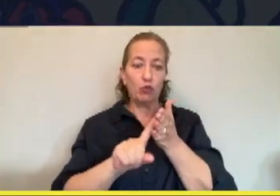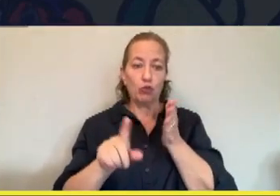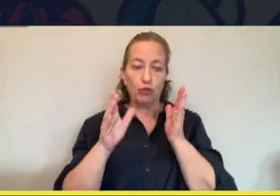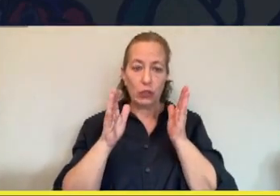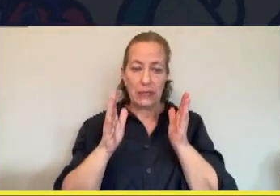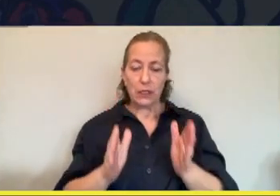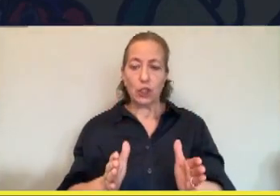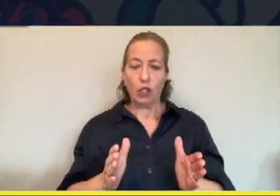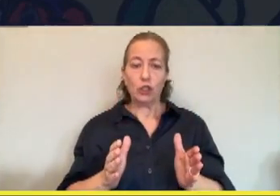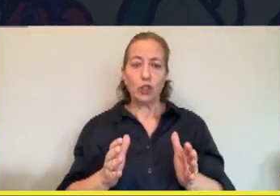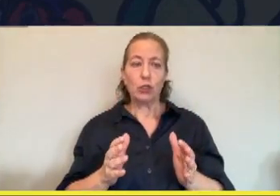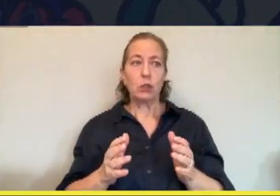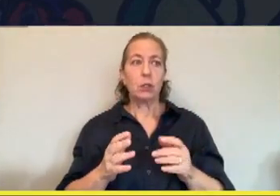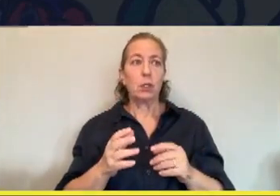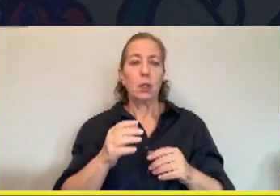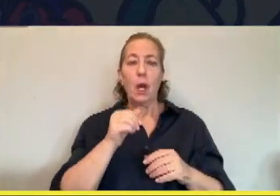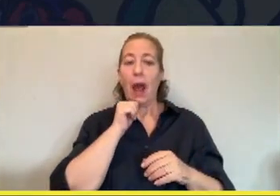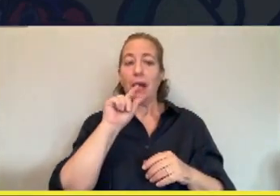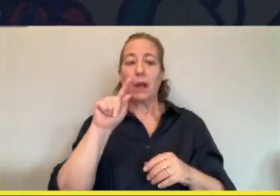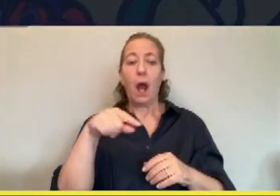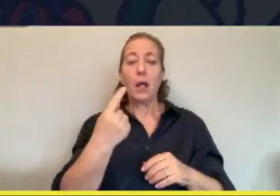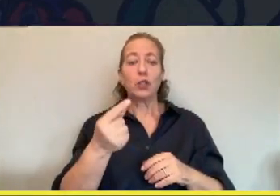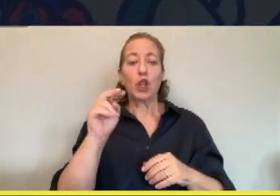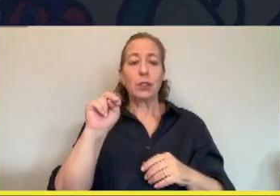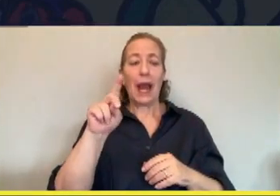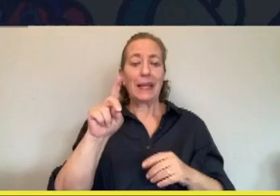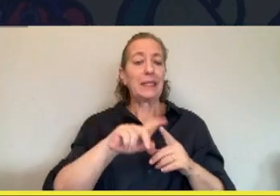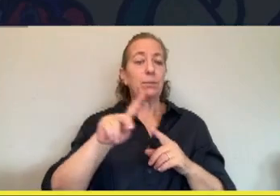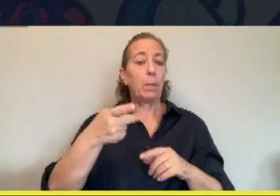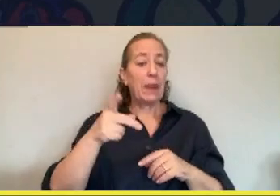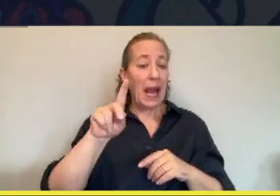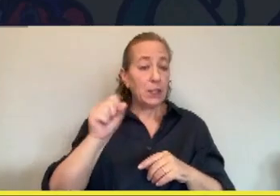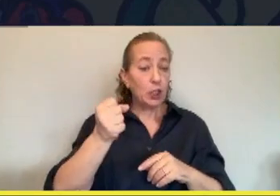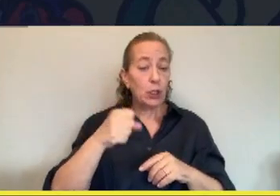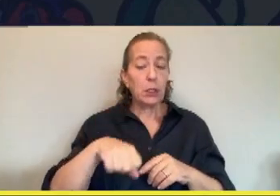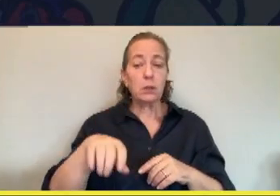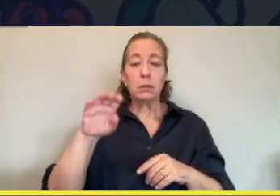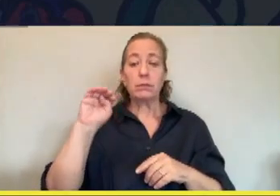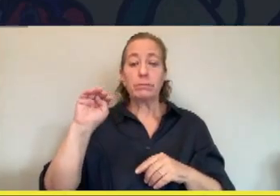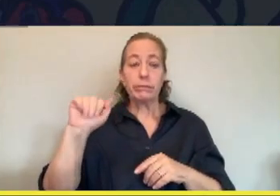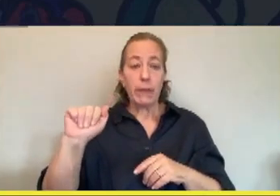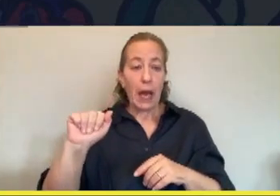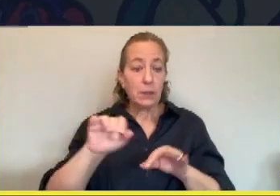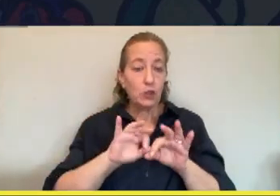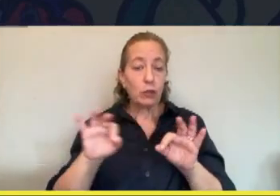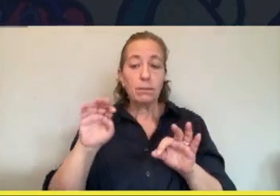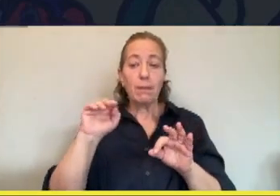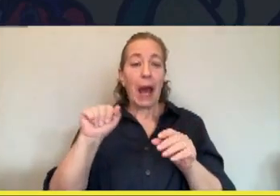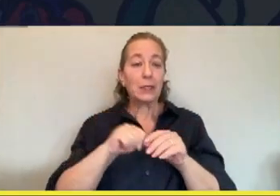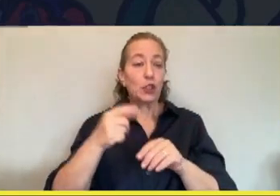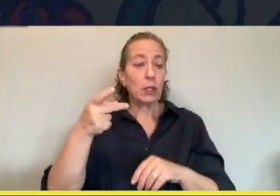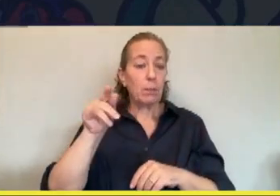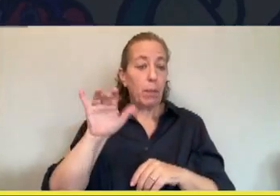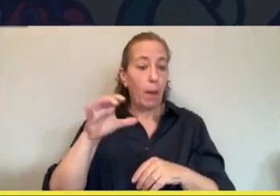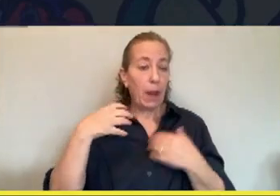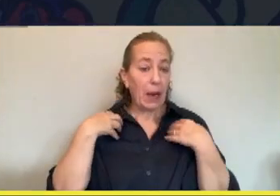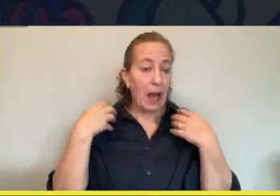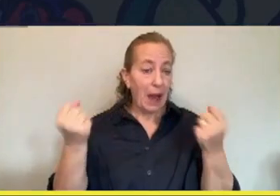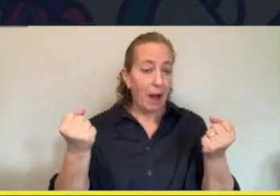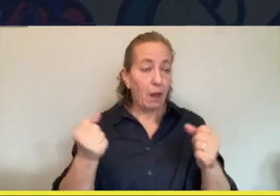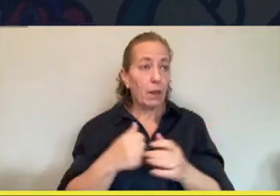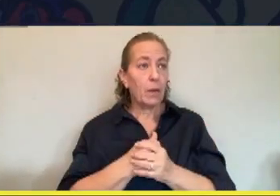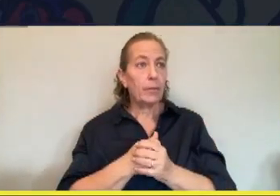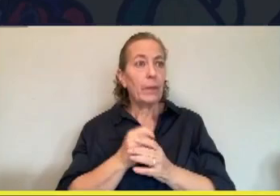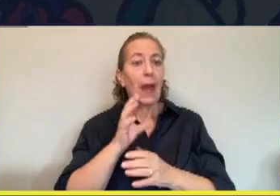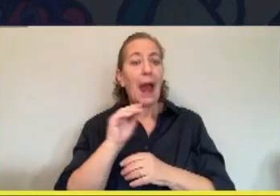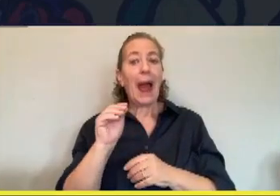not just MDs, but PhDs, people with master's degrees, masters in public health. And at least one person